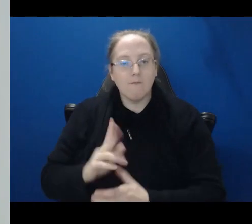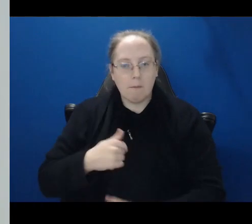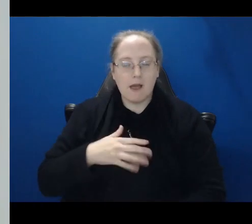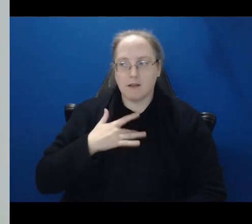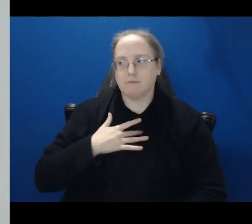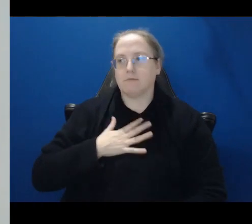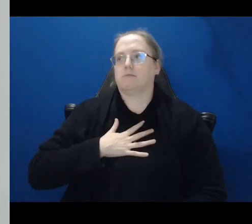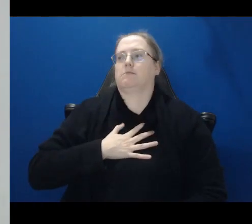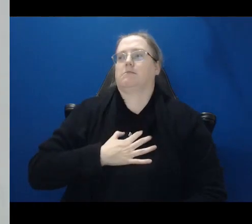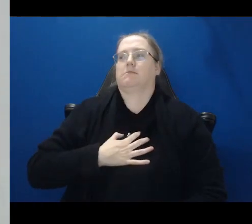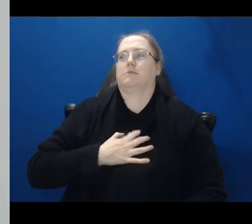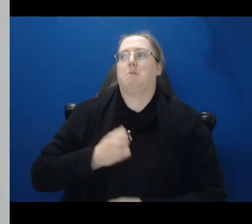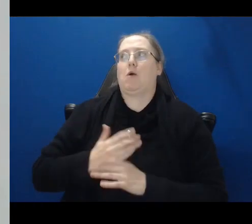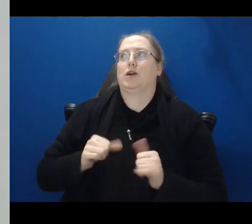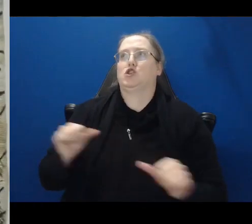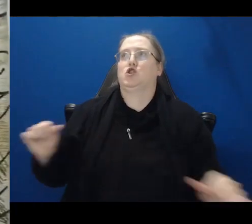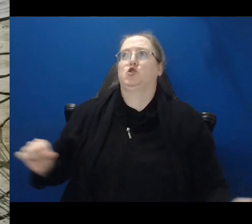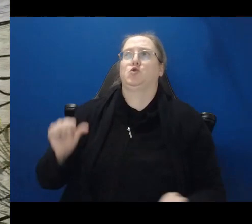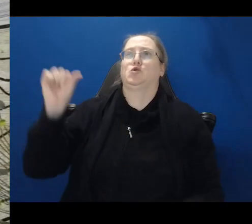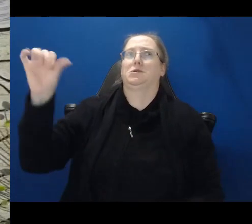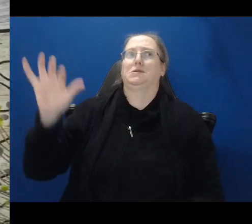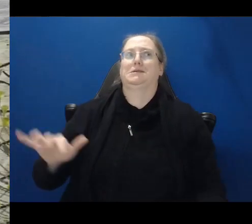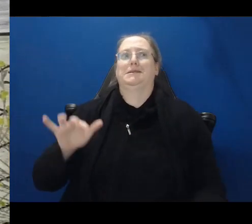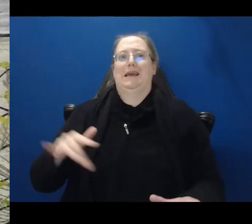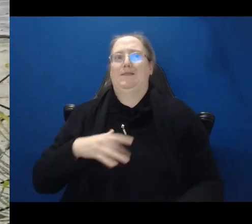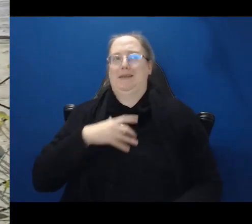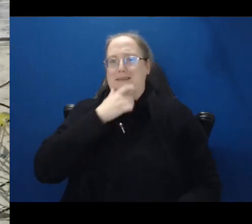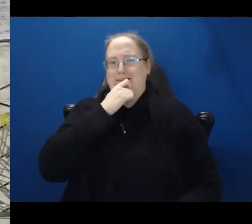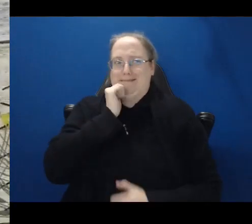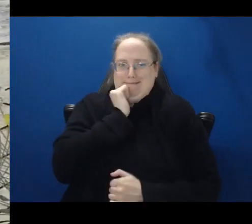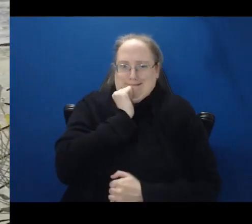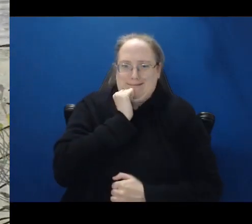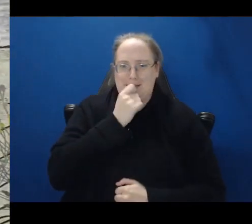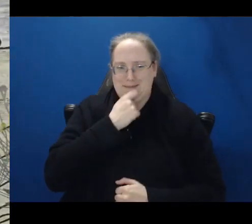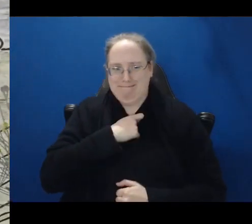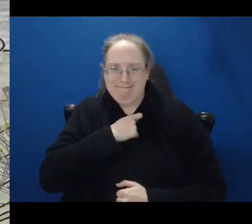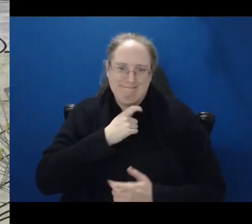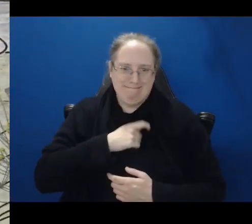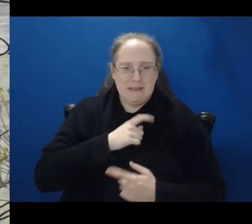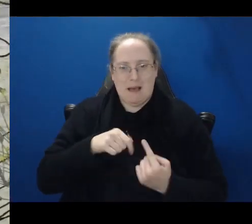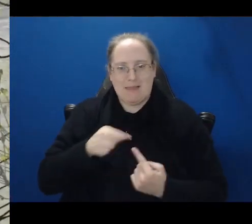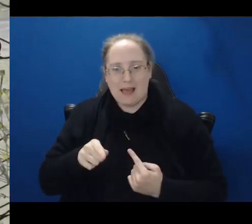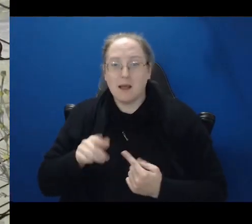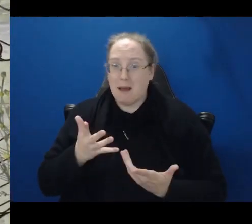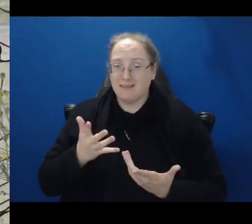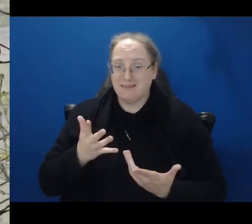really massive and I feel self-conscious about that, but also that's what they are.